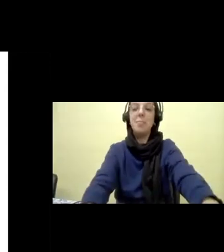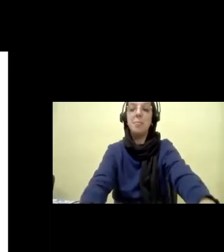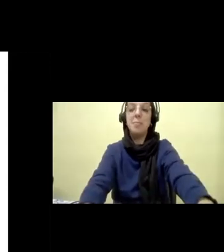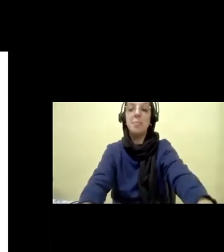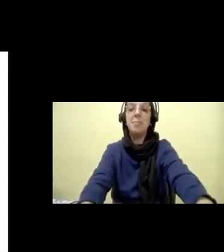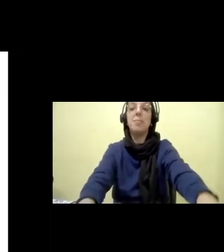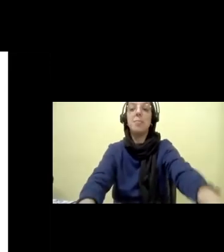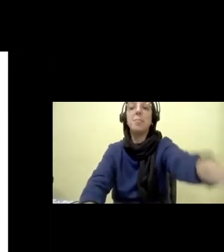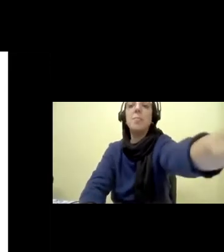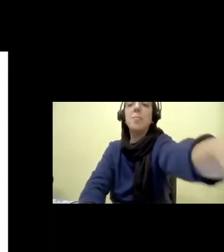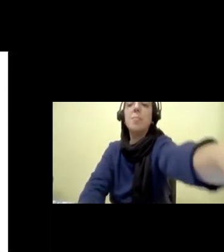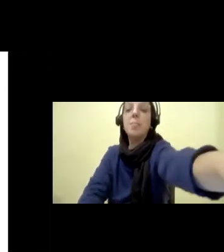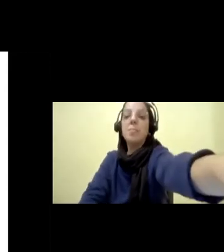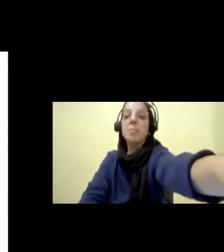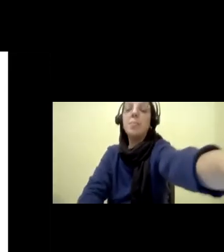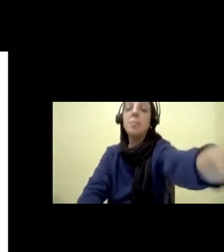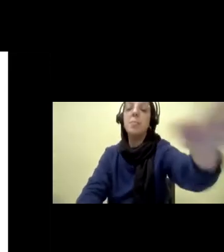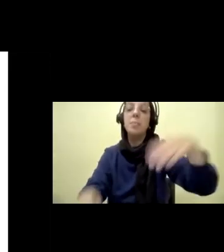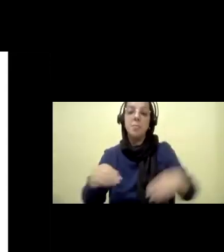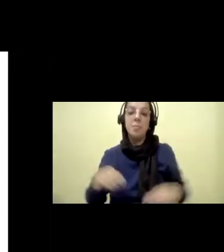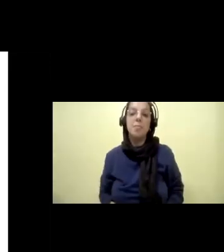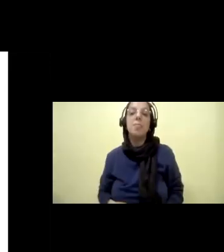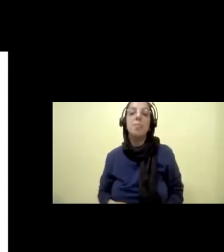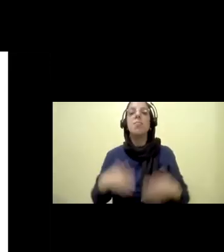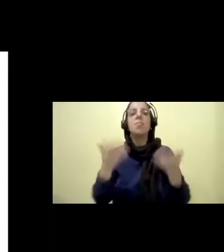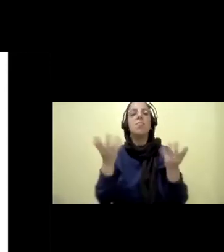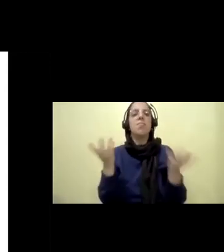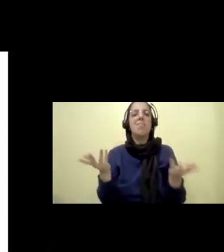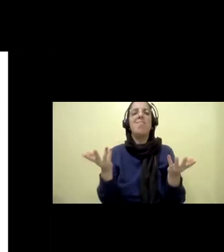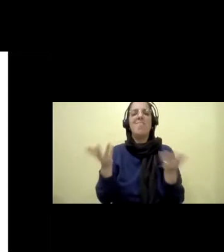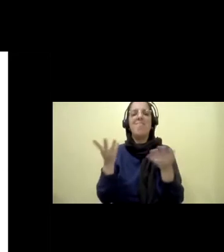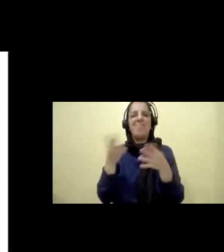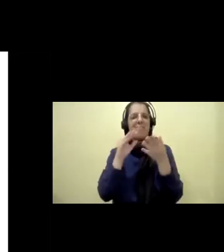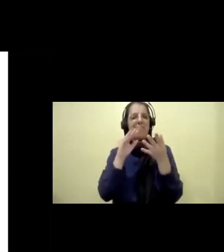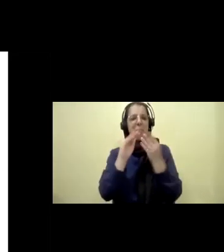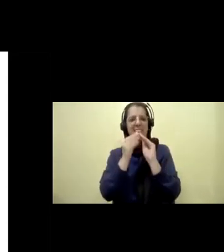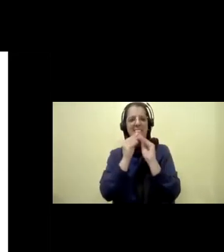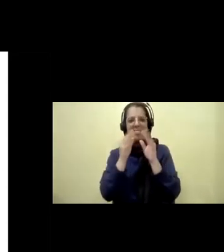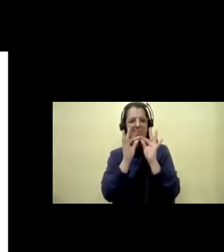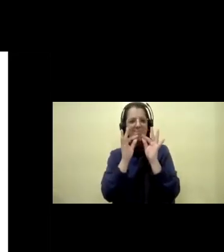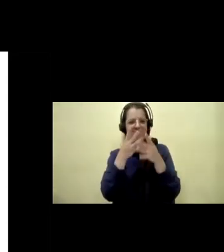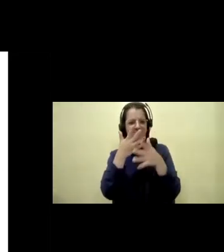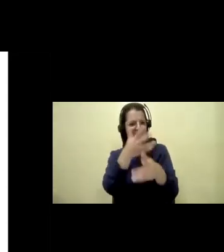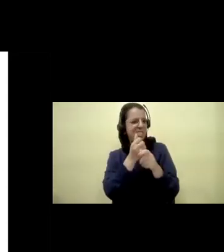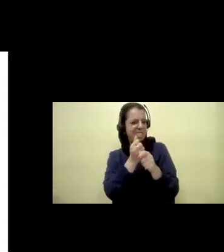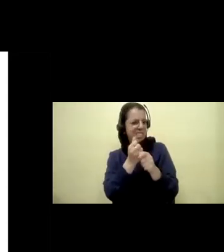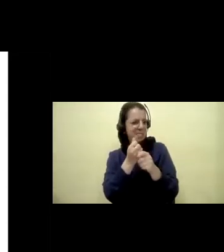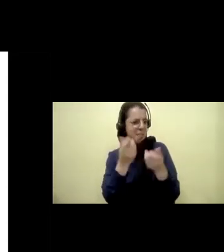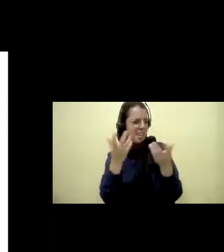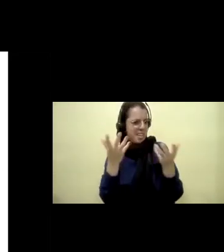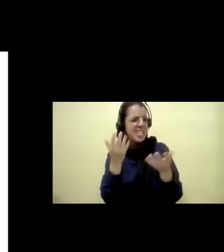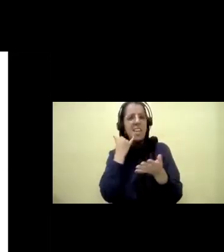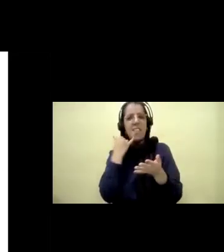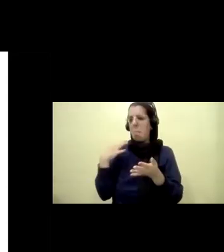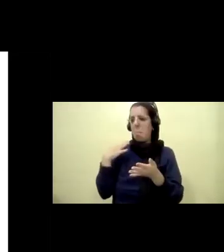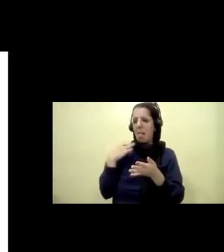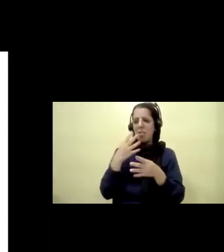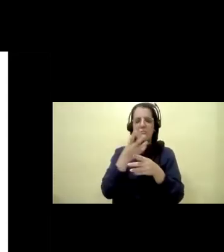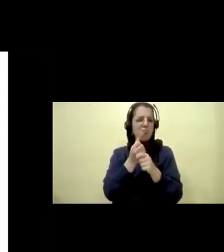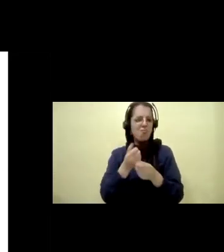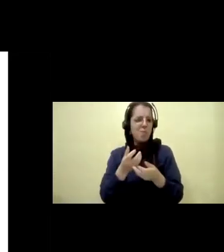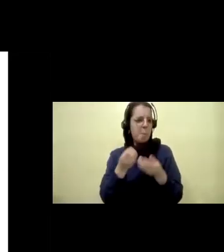Okay, so what do you get? What do you get if you apply to this program? What does it